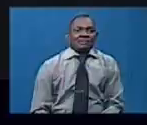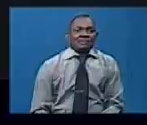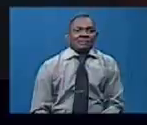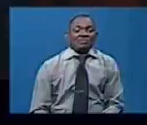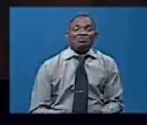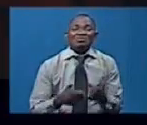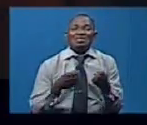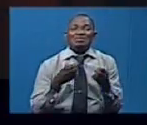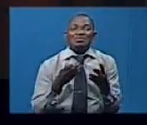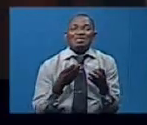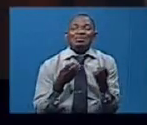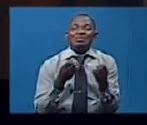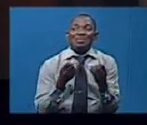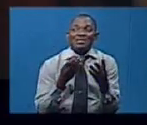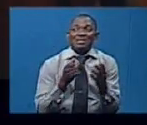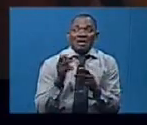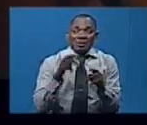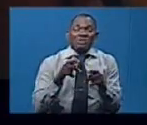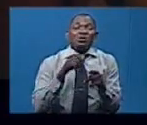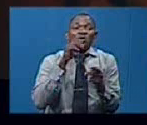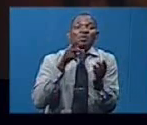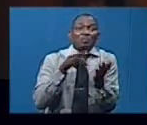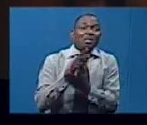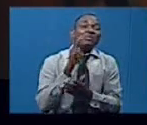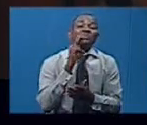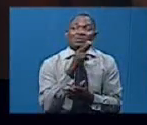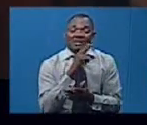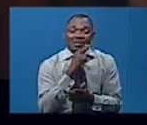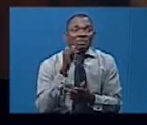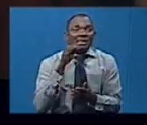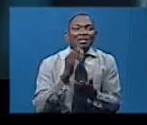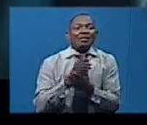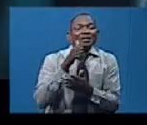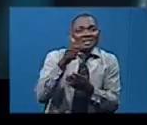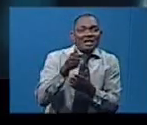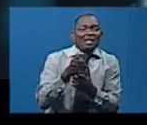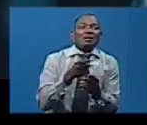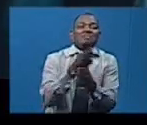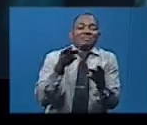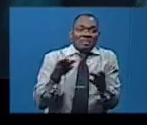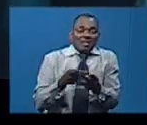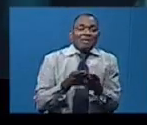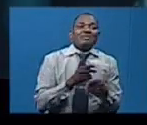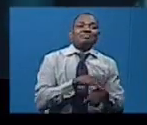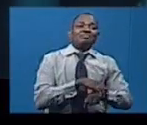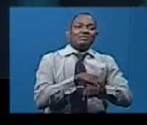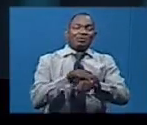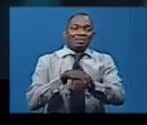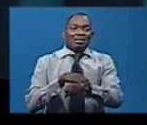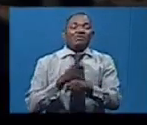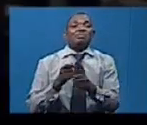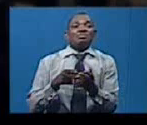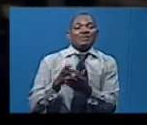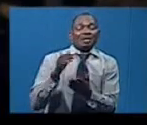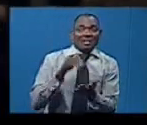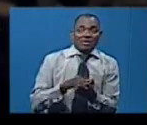There are brothels where if a patron is unable to pay for a hotel, the ladies are prepared to take their clients to for an extra